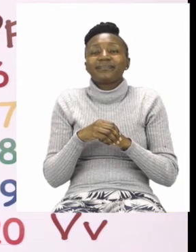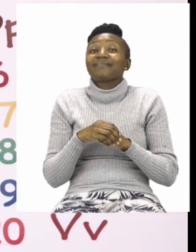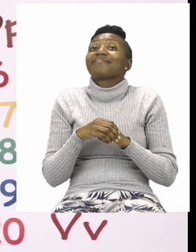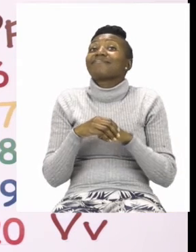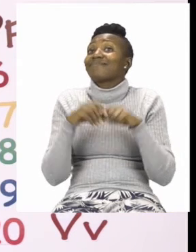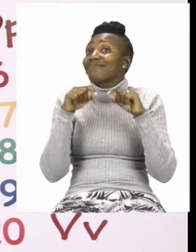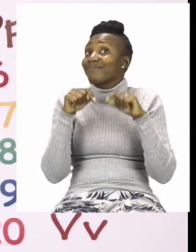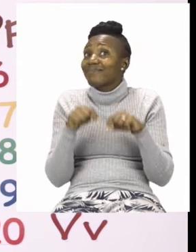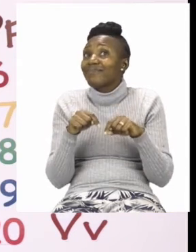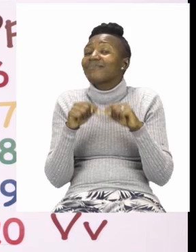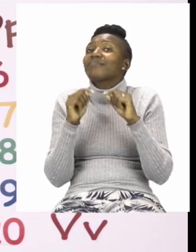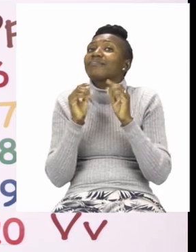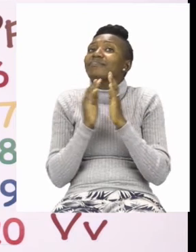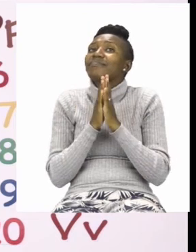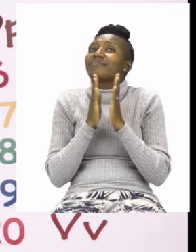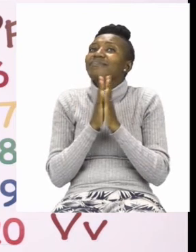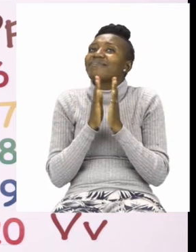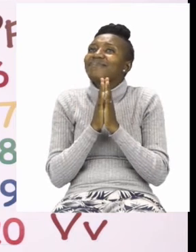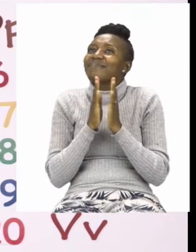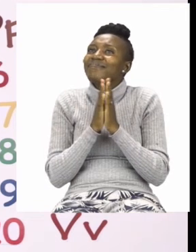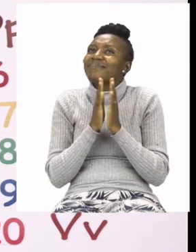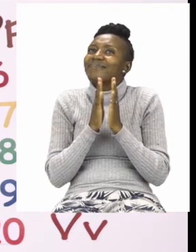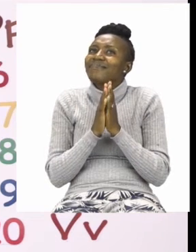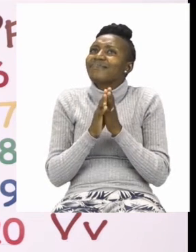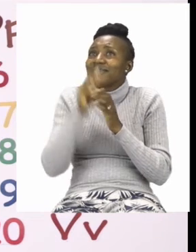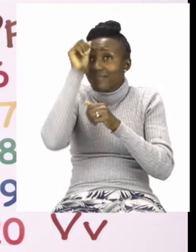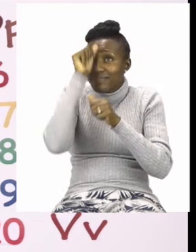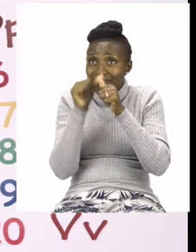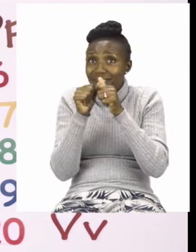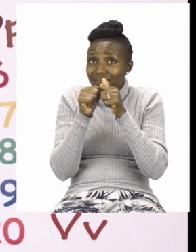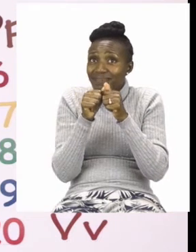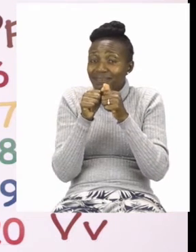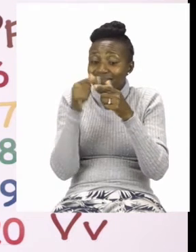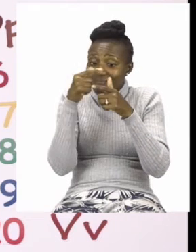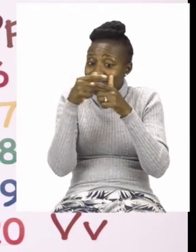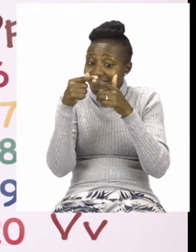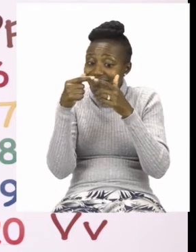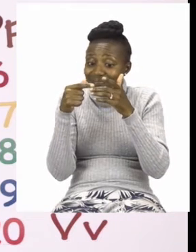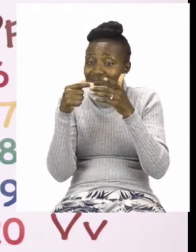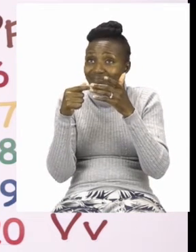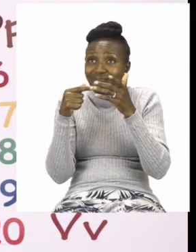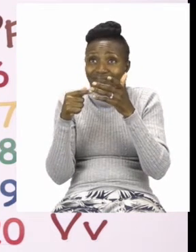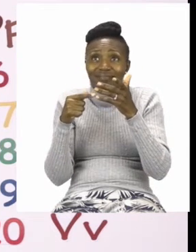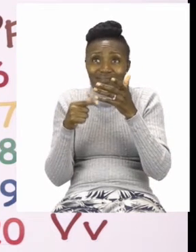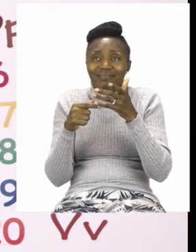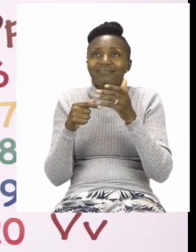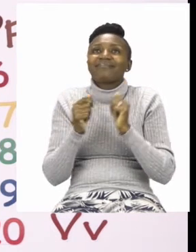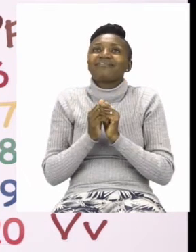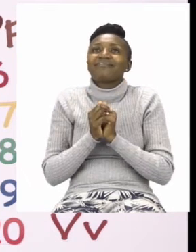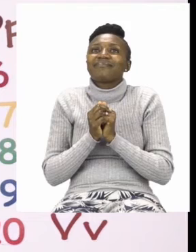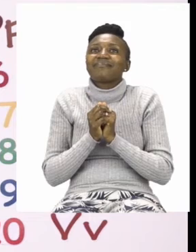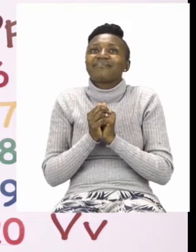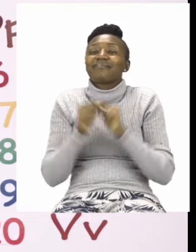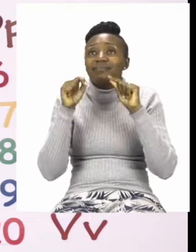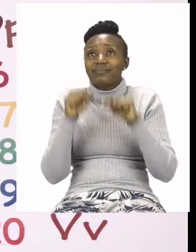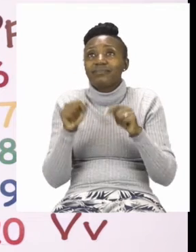girls, don't forget, because we're going to keep coming back to these ones. But for now, what I'd like you to do is to